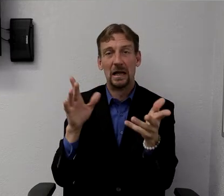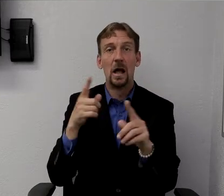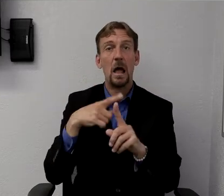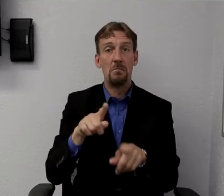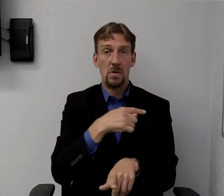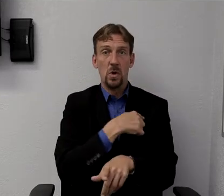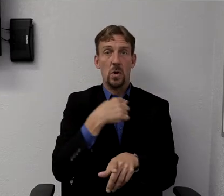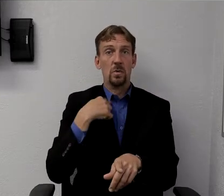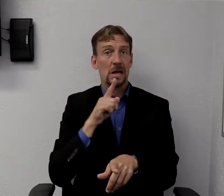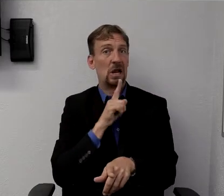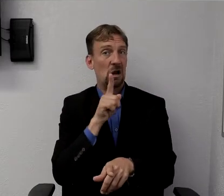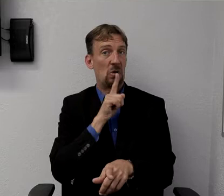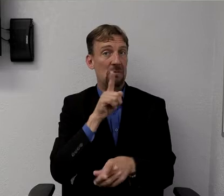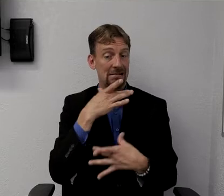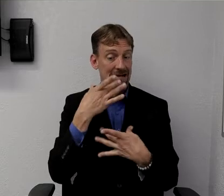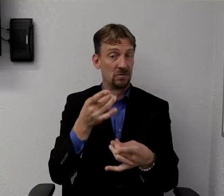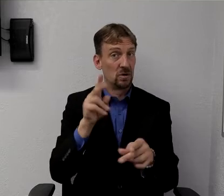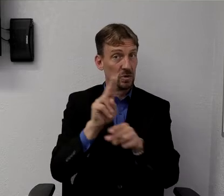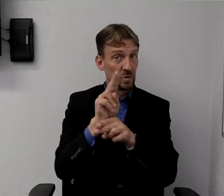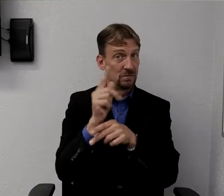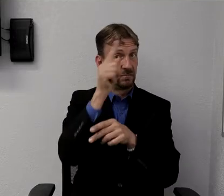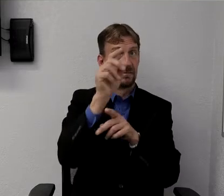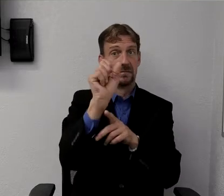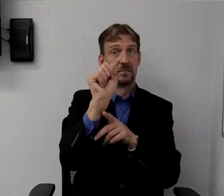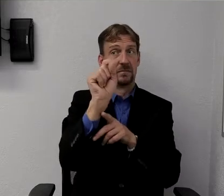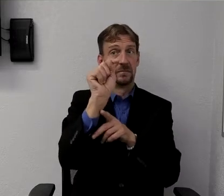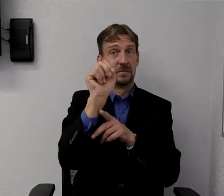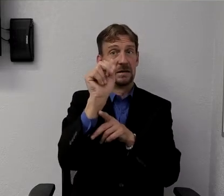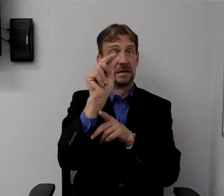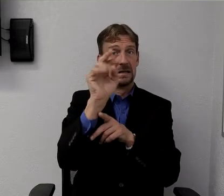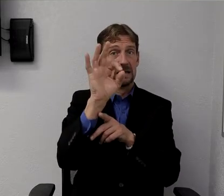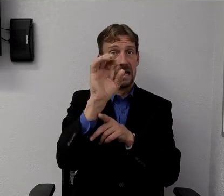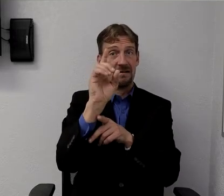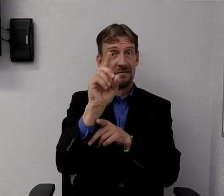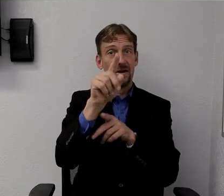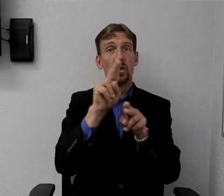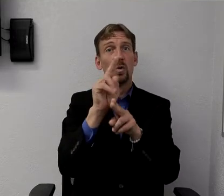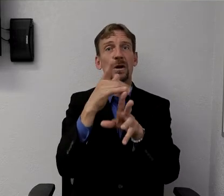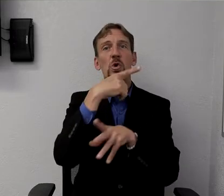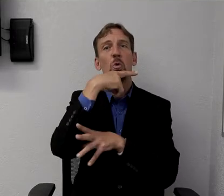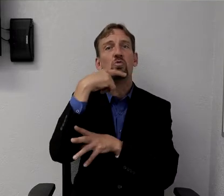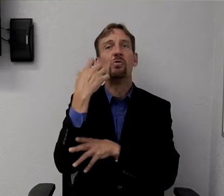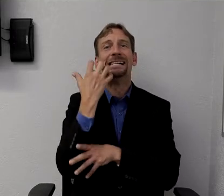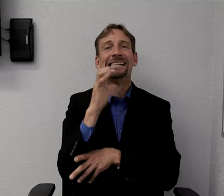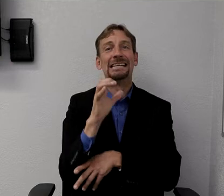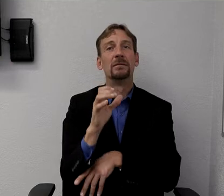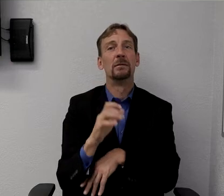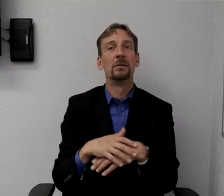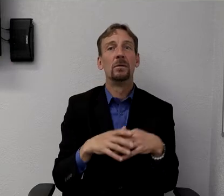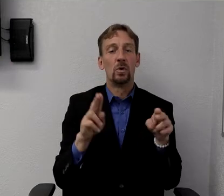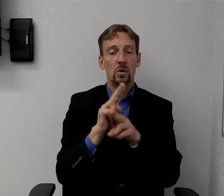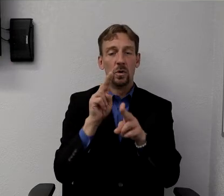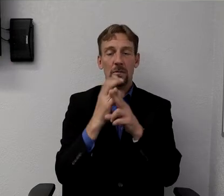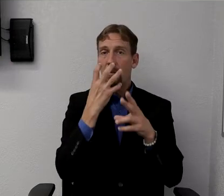used at Stanford Medical Center is dry heat, where they are taking masks, both surgical masks and